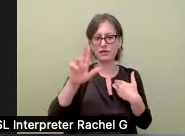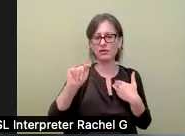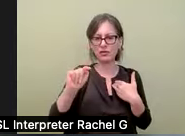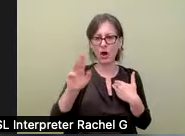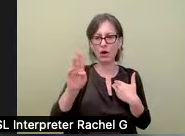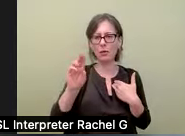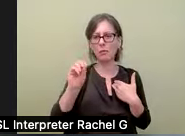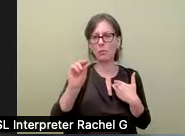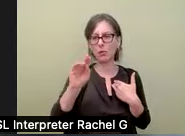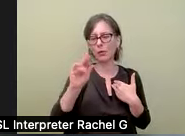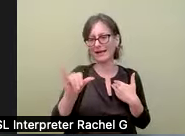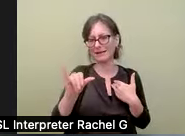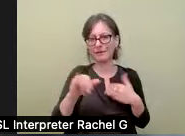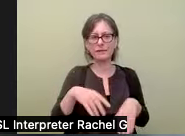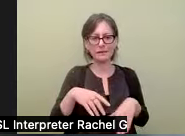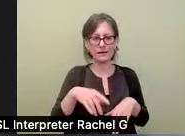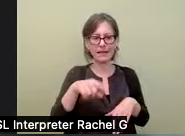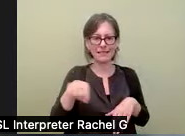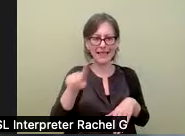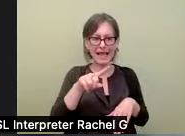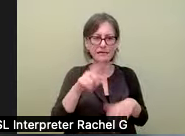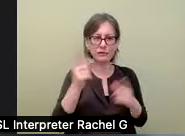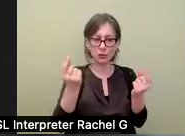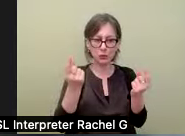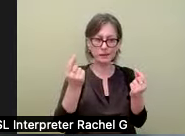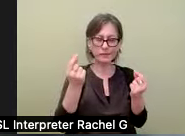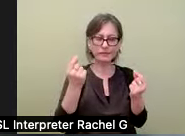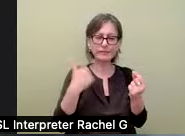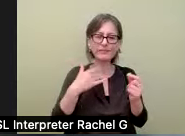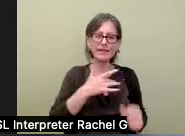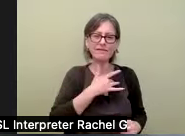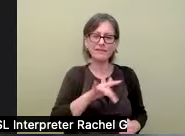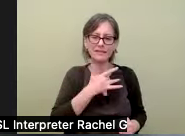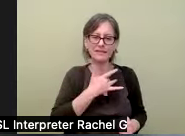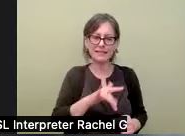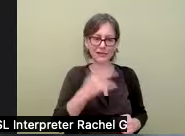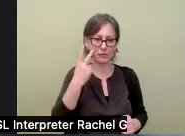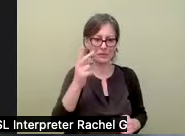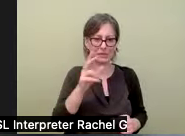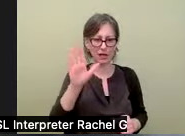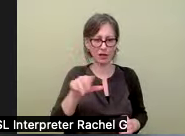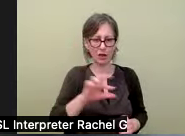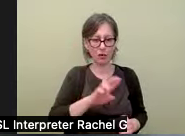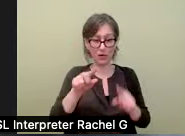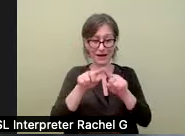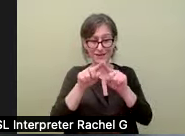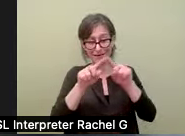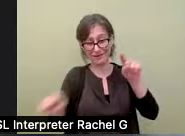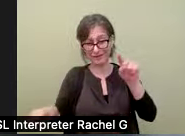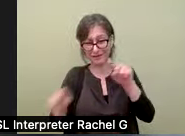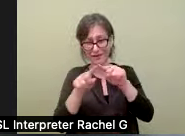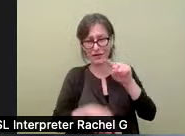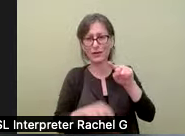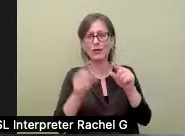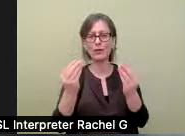right side. So these DART buoys are equipped with sensors that you can see on the lower right side that extend to the ocean